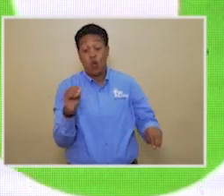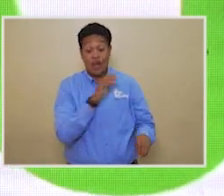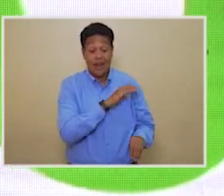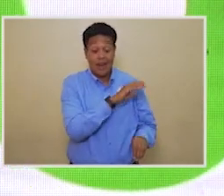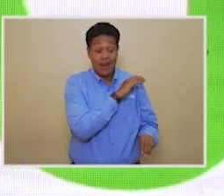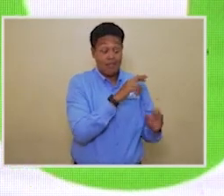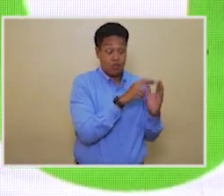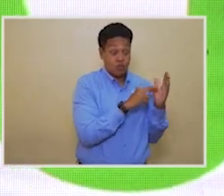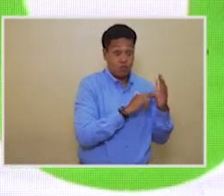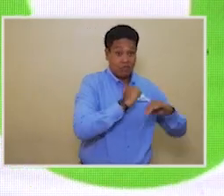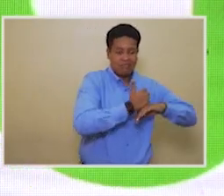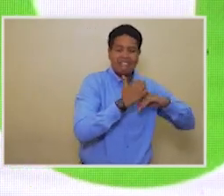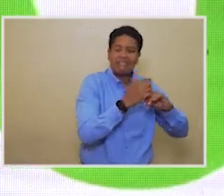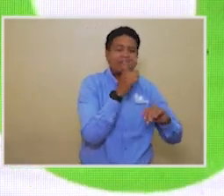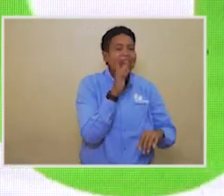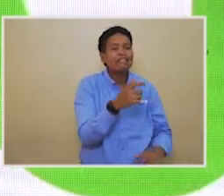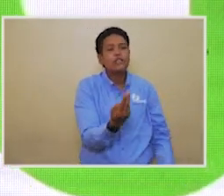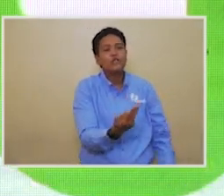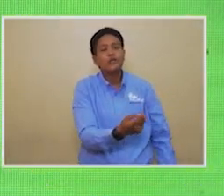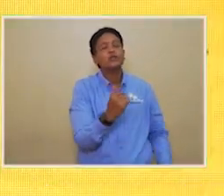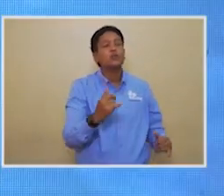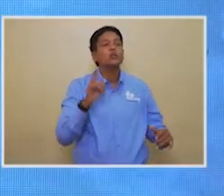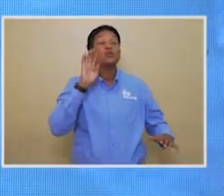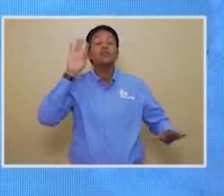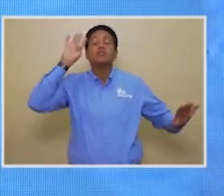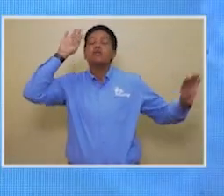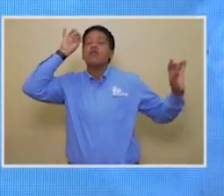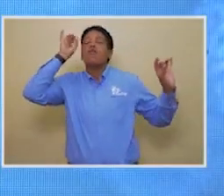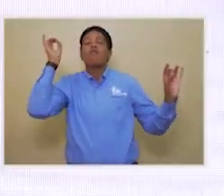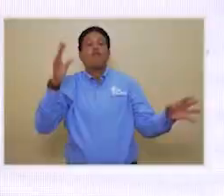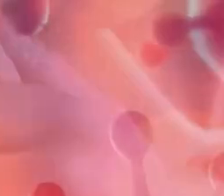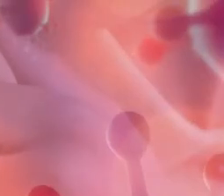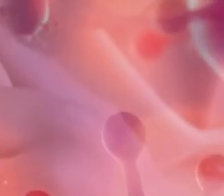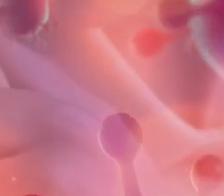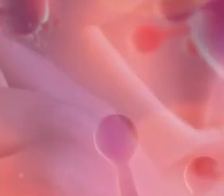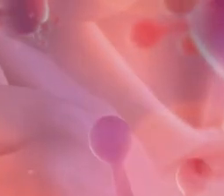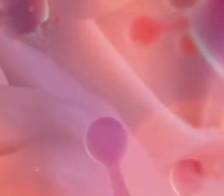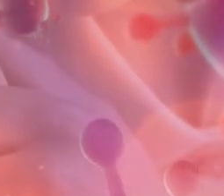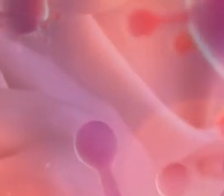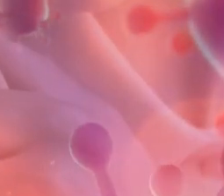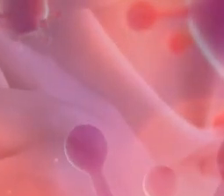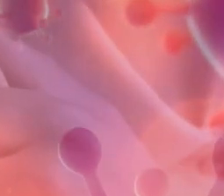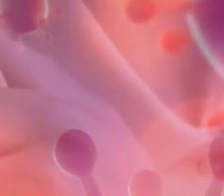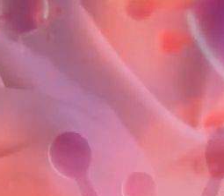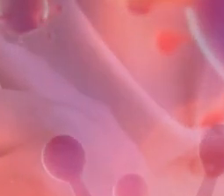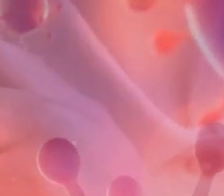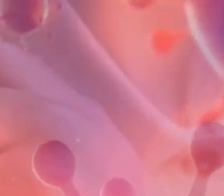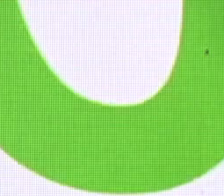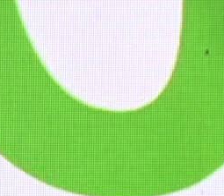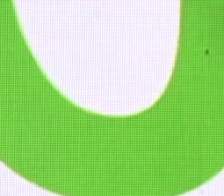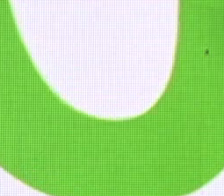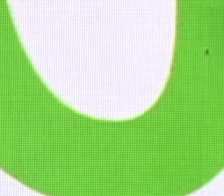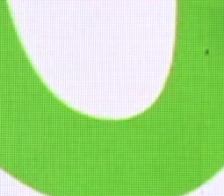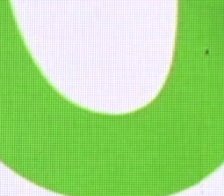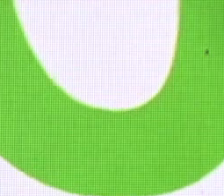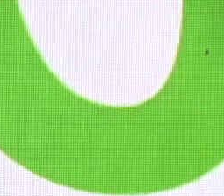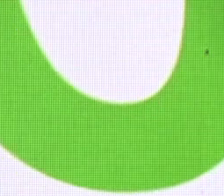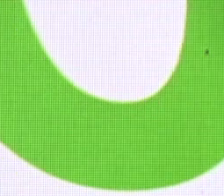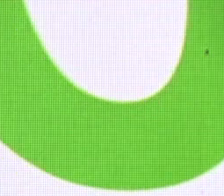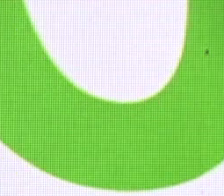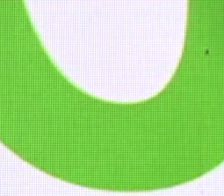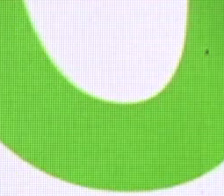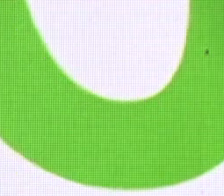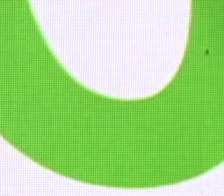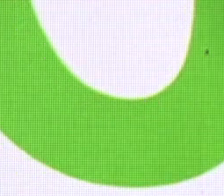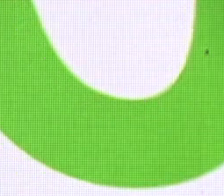which have had a devastating impact on our economy. When is the best time to take the vaccine? The time is now.